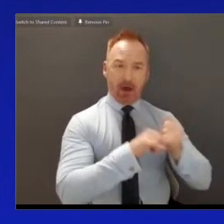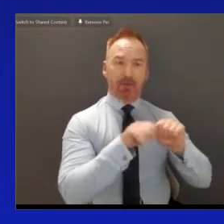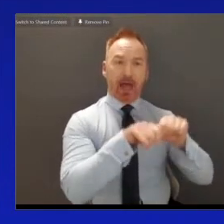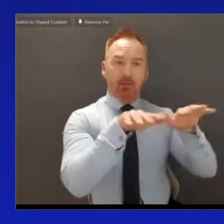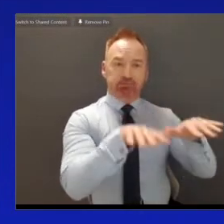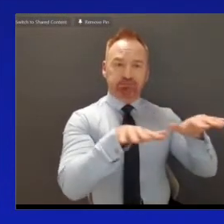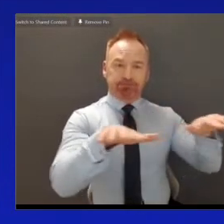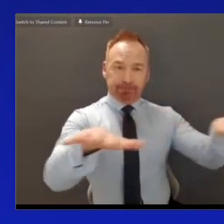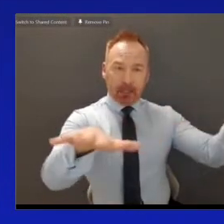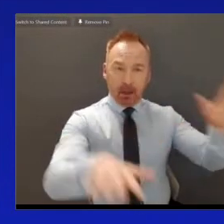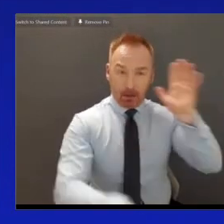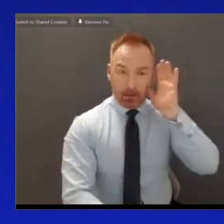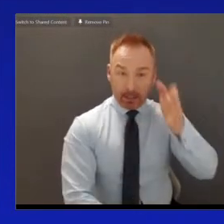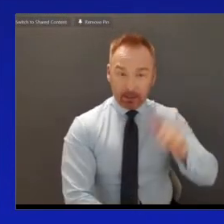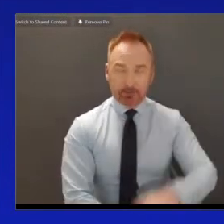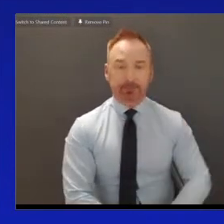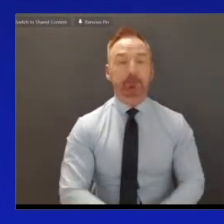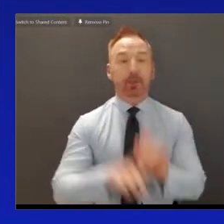Next slide, please.